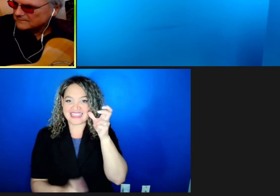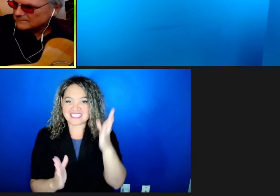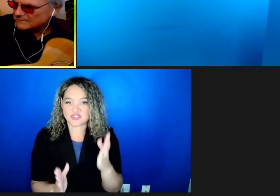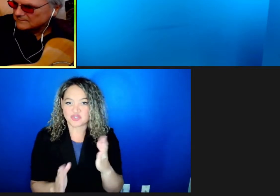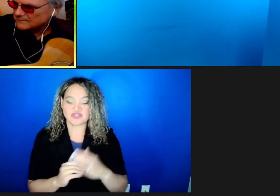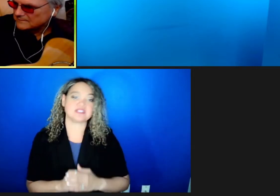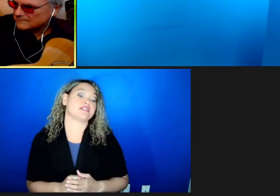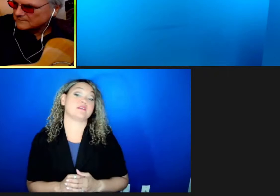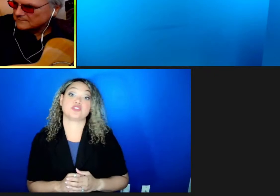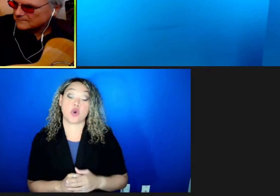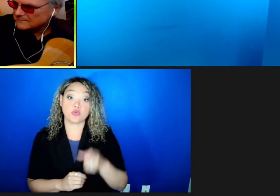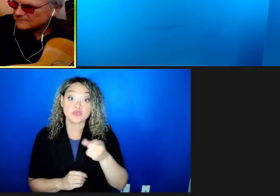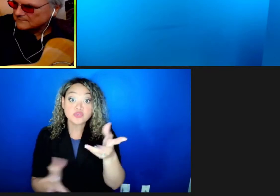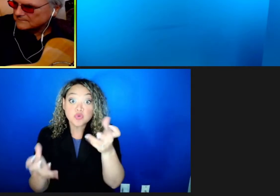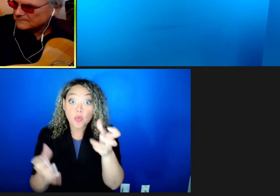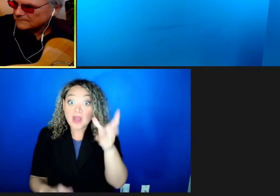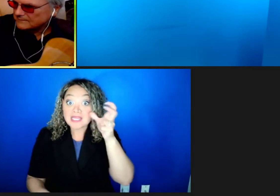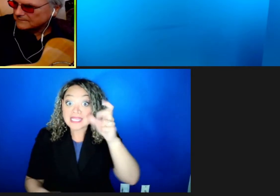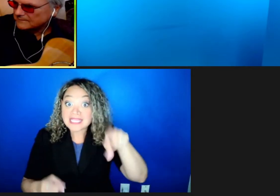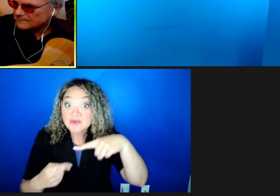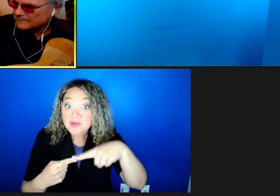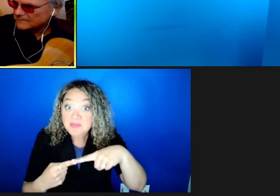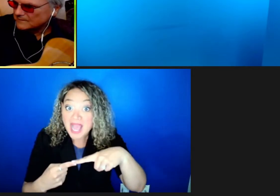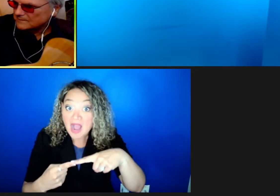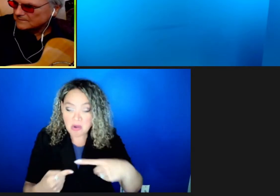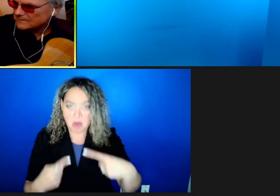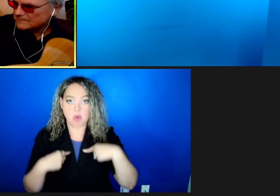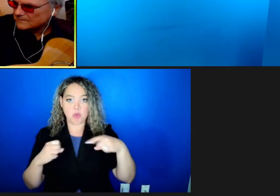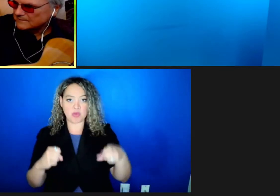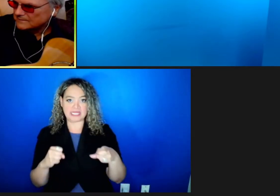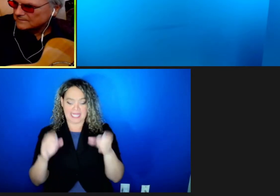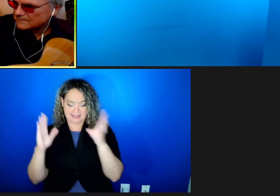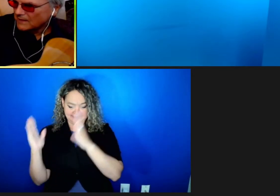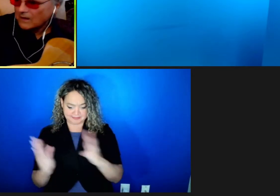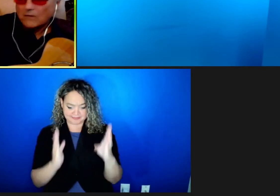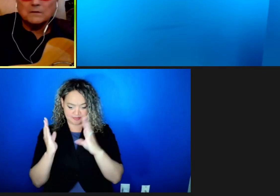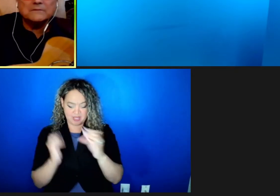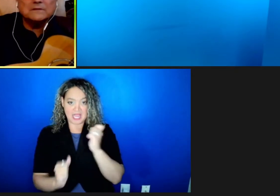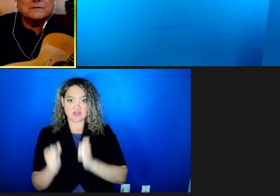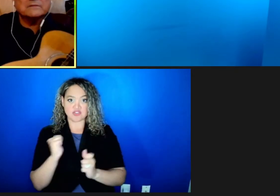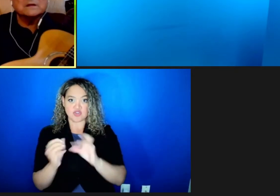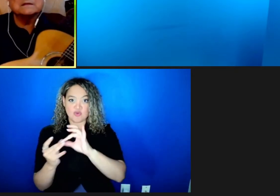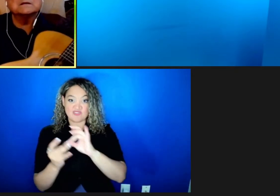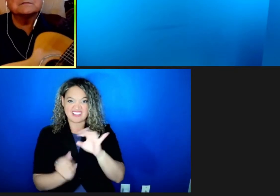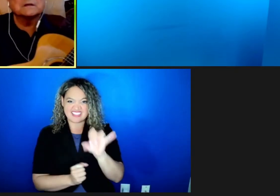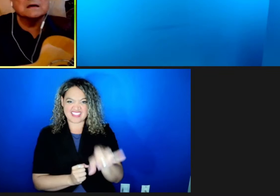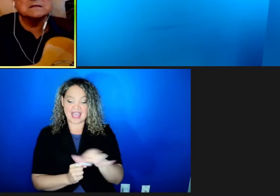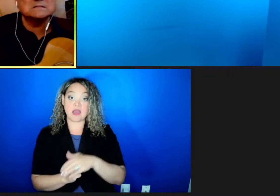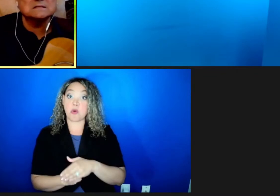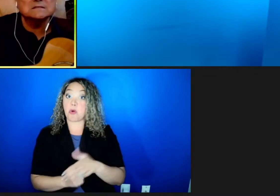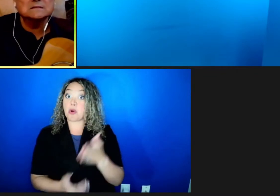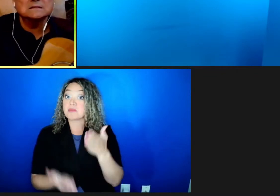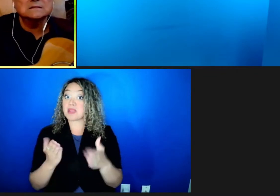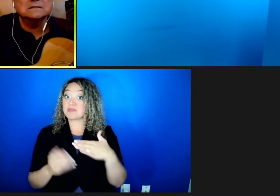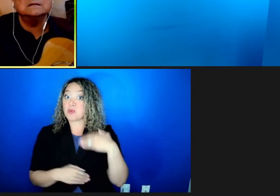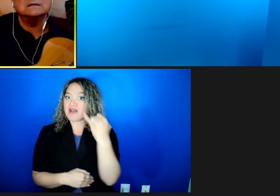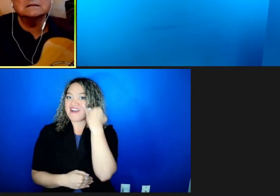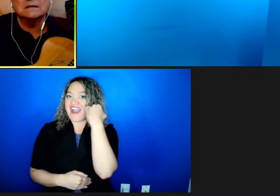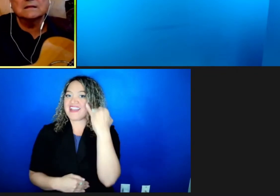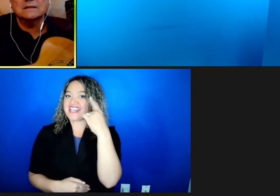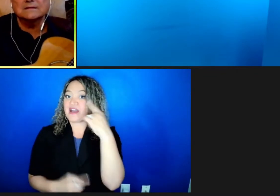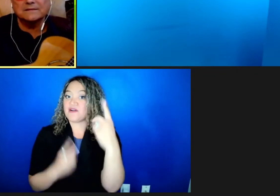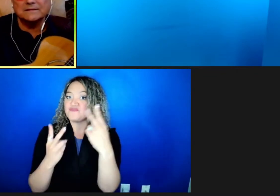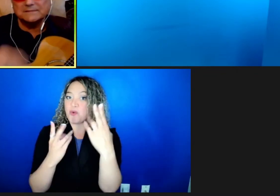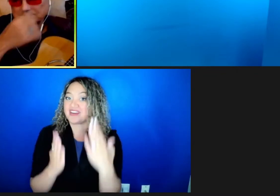about what you want to hear about, then we'll be able to structure the shows around Or that. even if you have an idea for a guest. Absolutely. Yeah.